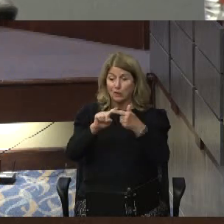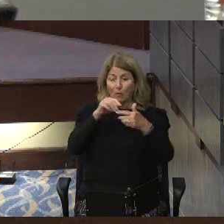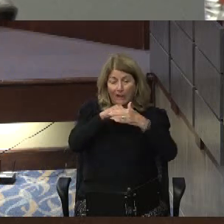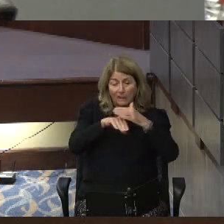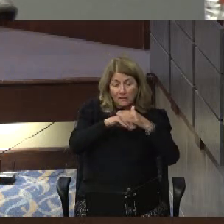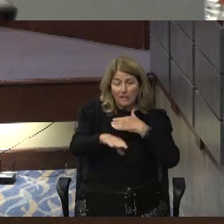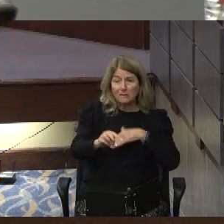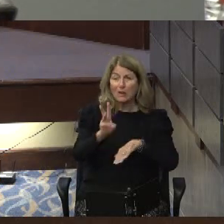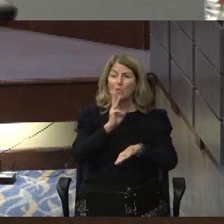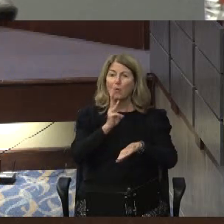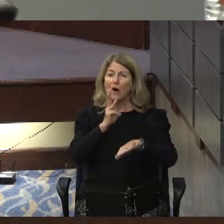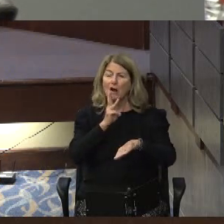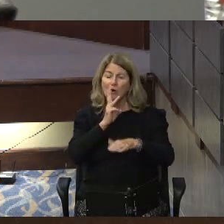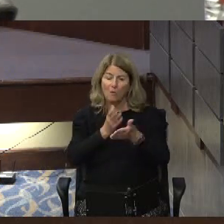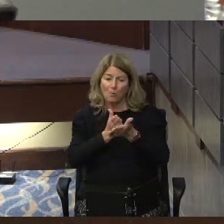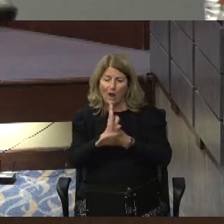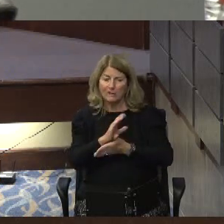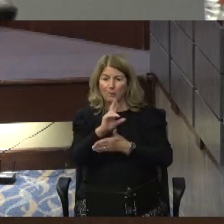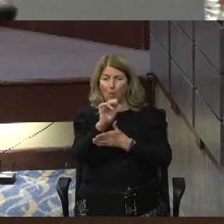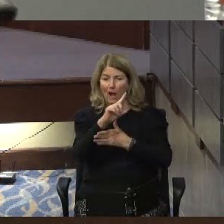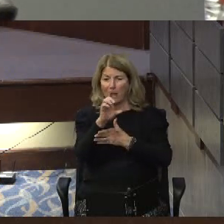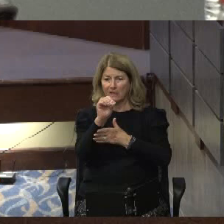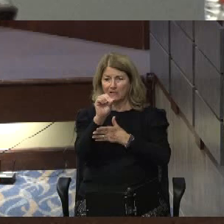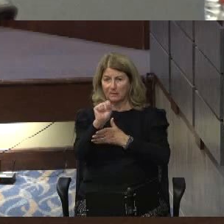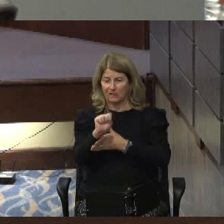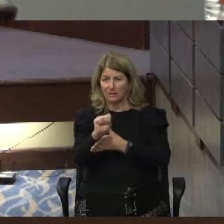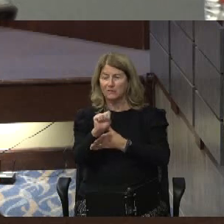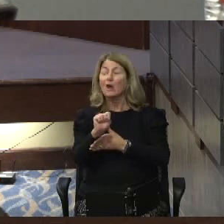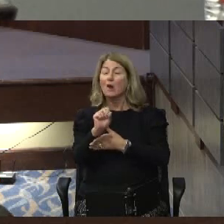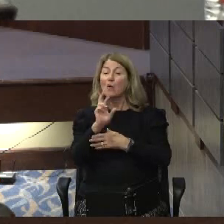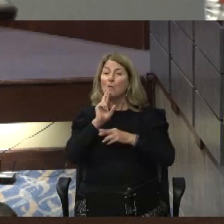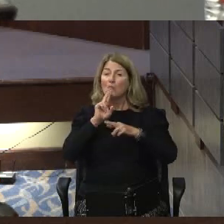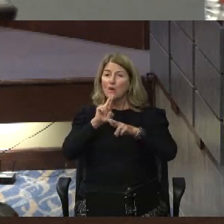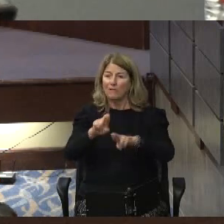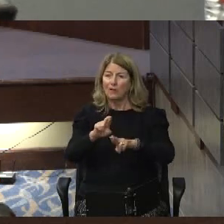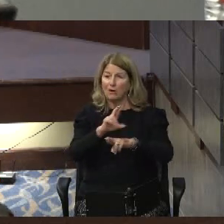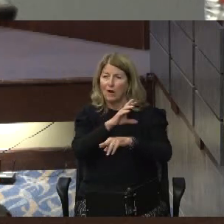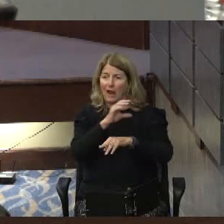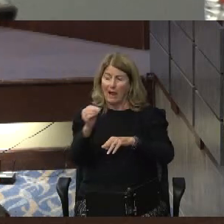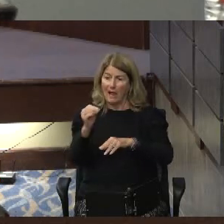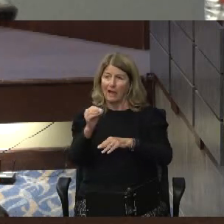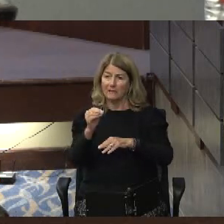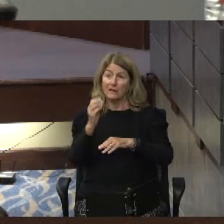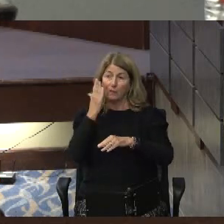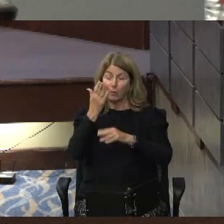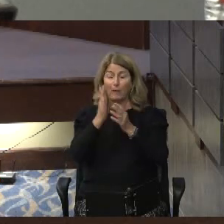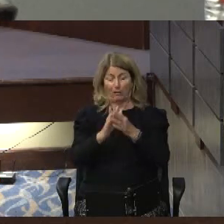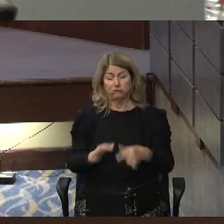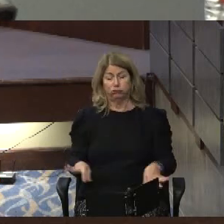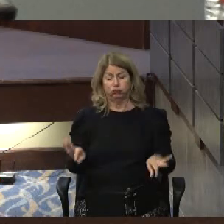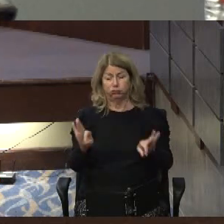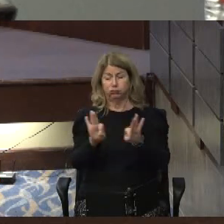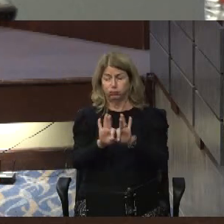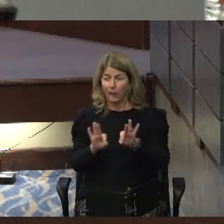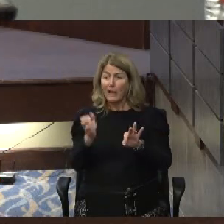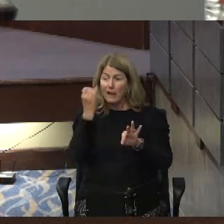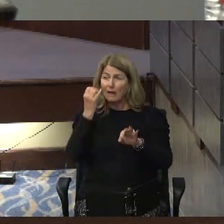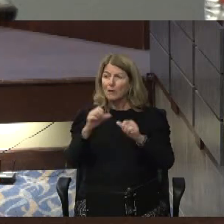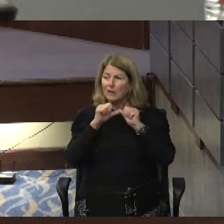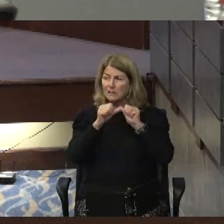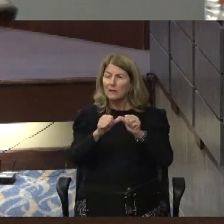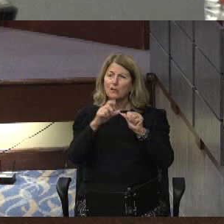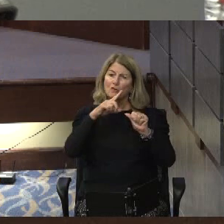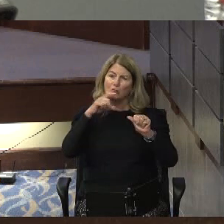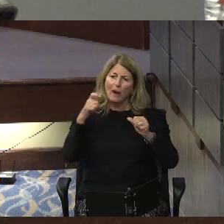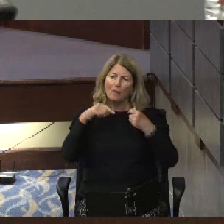in the Brazos River, which I think is going to be pivotal if we continue in a drought through the summer, as we continue to